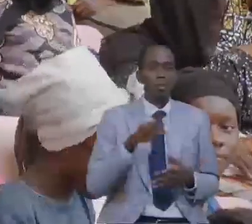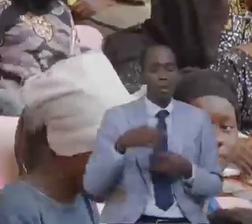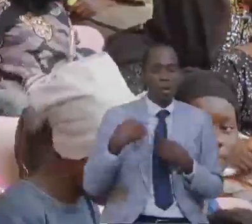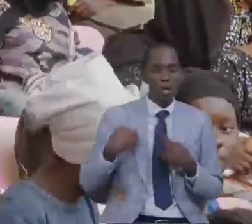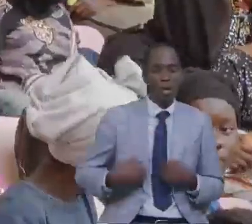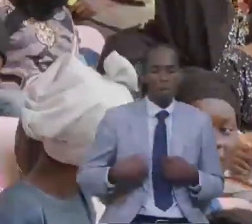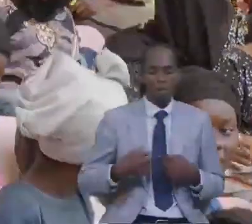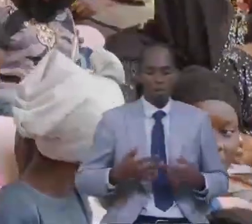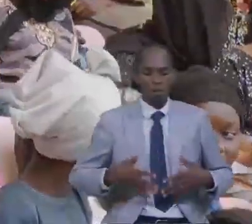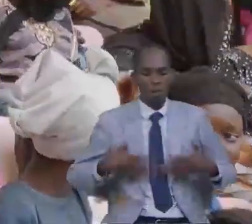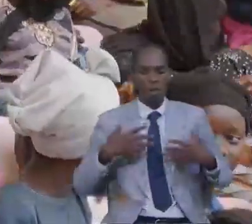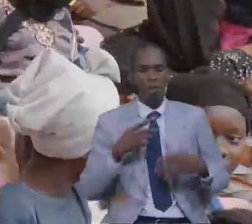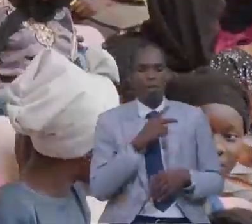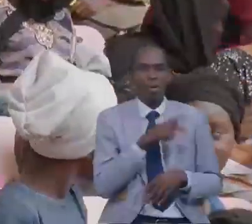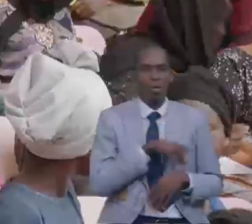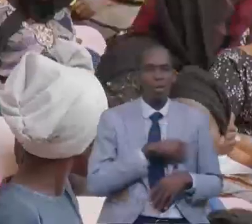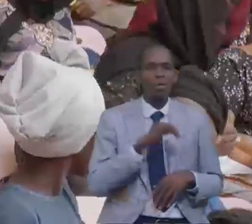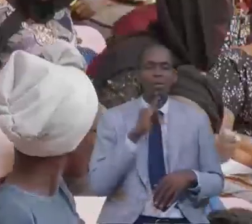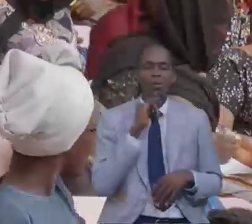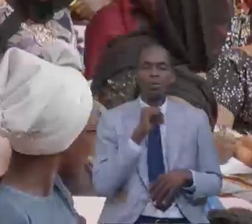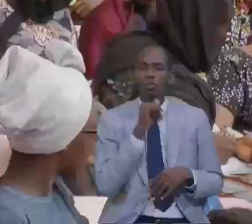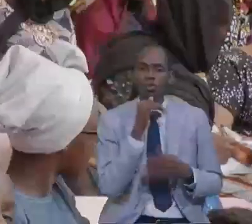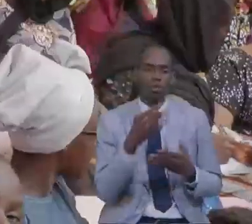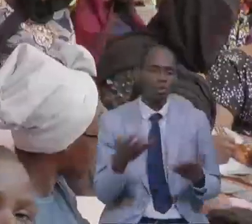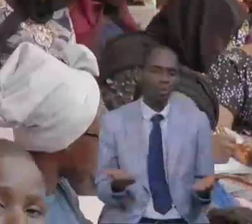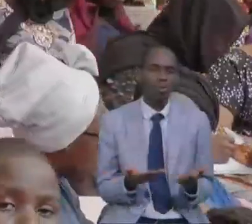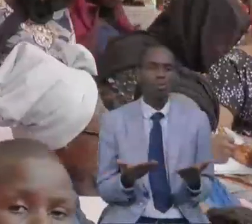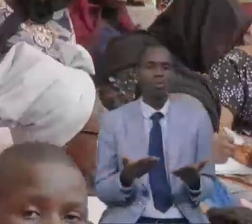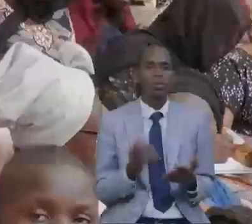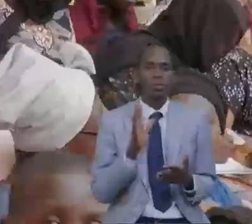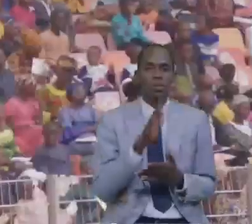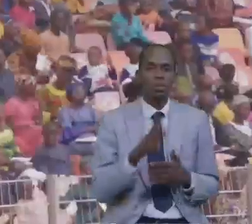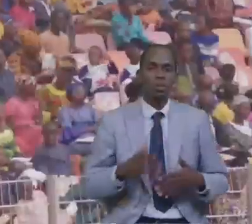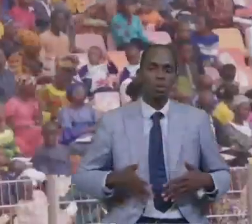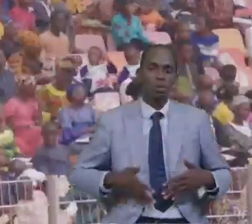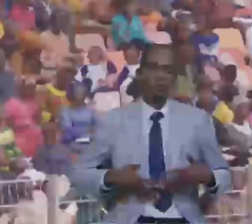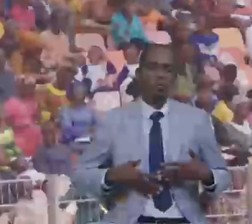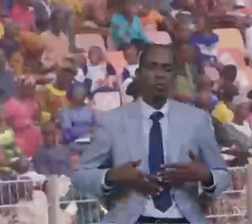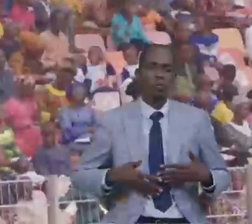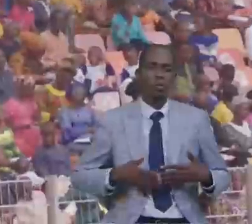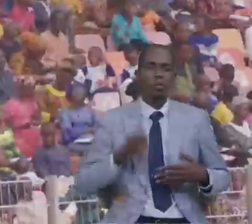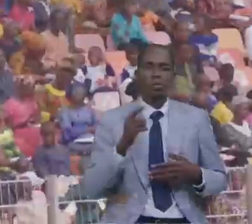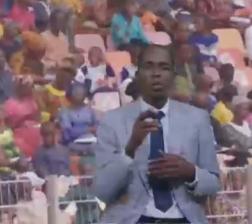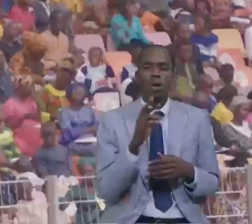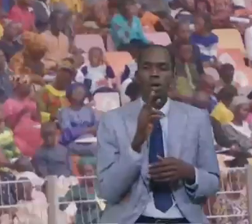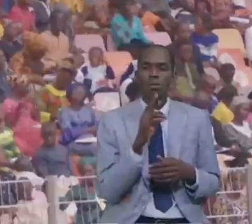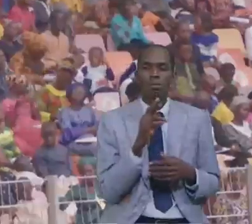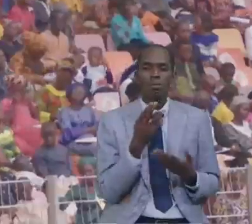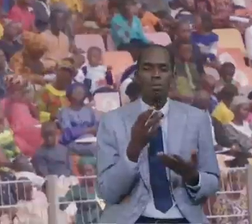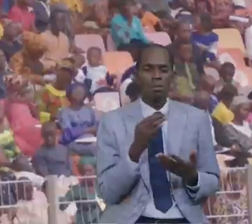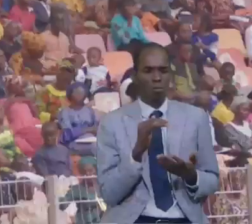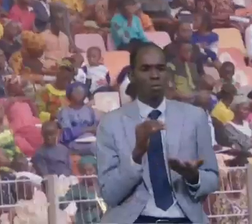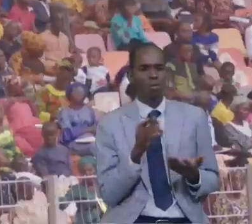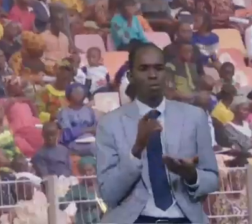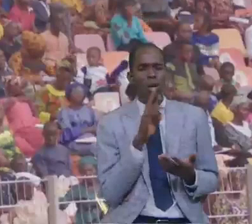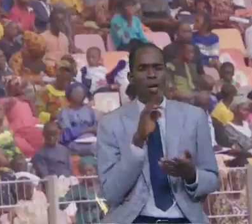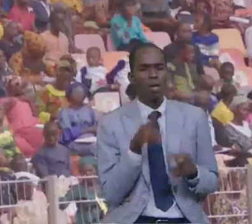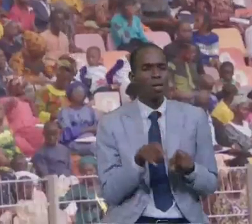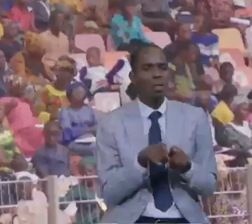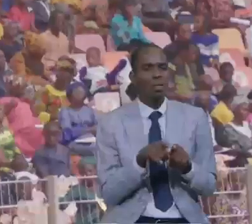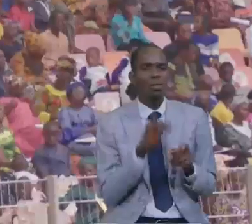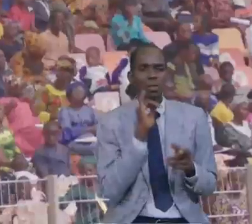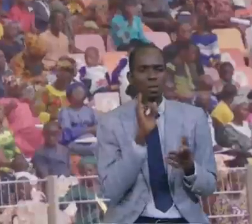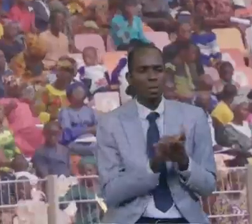that Jacob? I hear the voice of Jacob, but I feel the skin